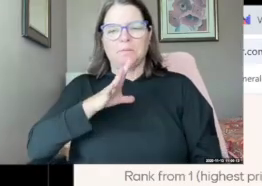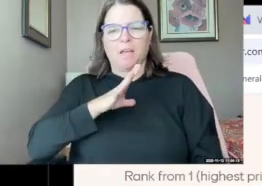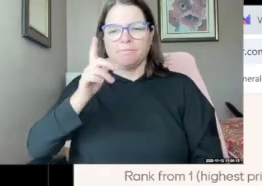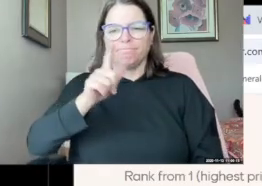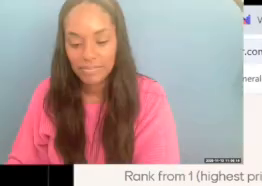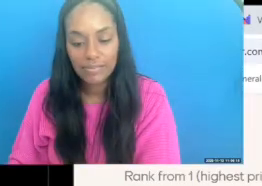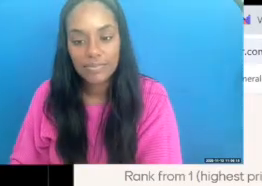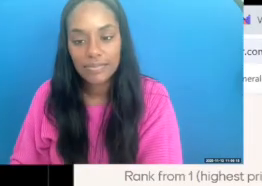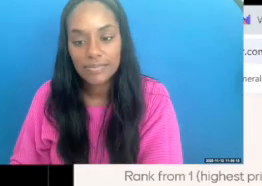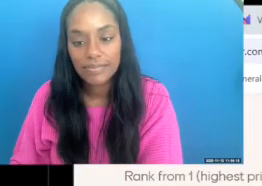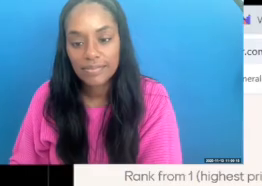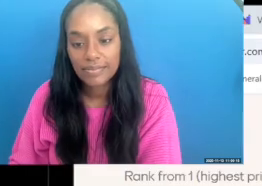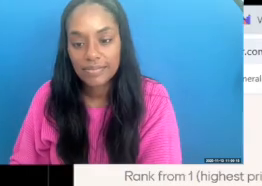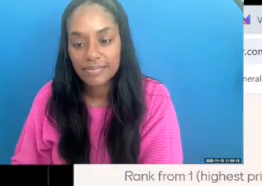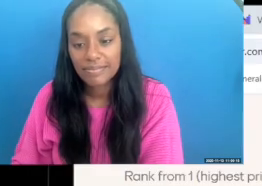Dropped off, Rachel.